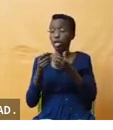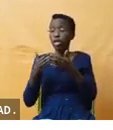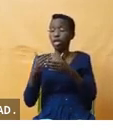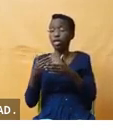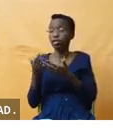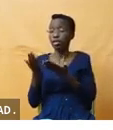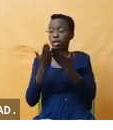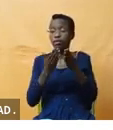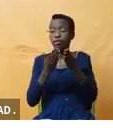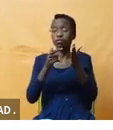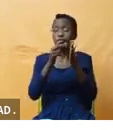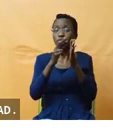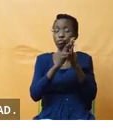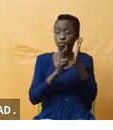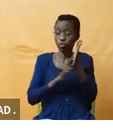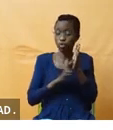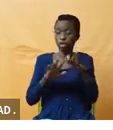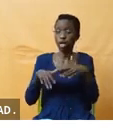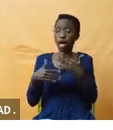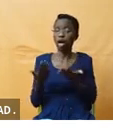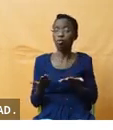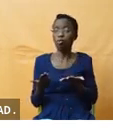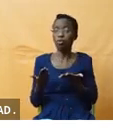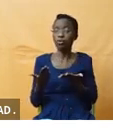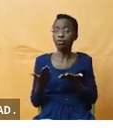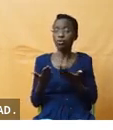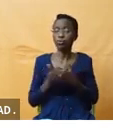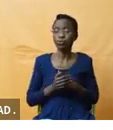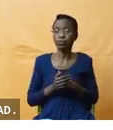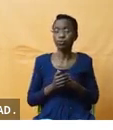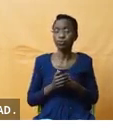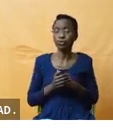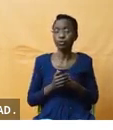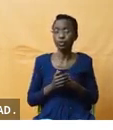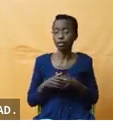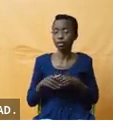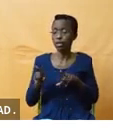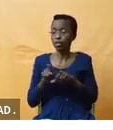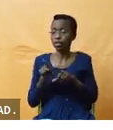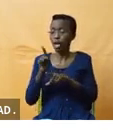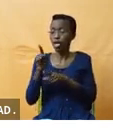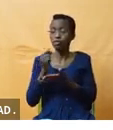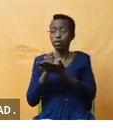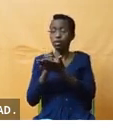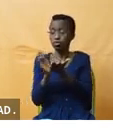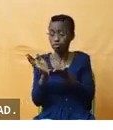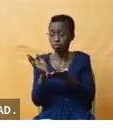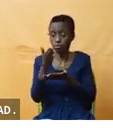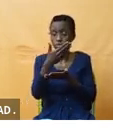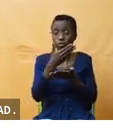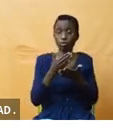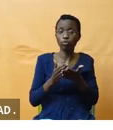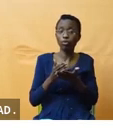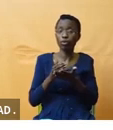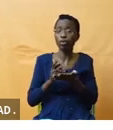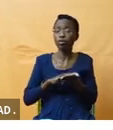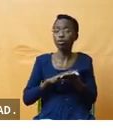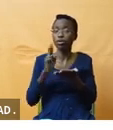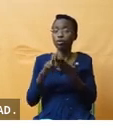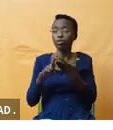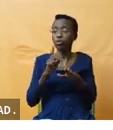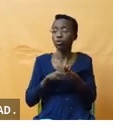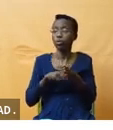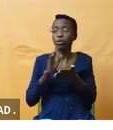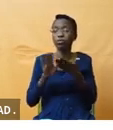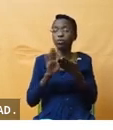even procure or even ask for assistance or mobilize resources within emergencies. And